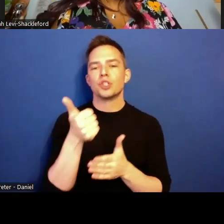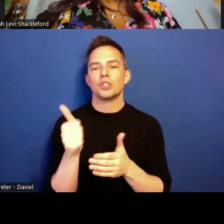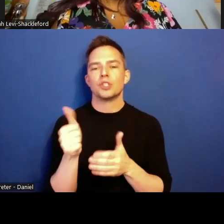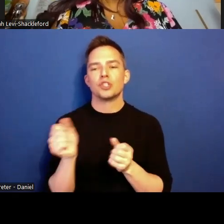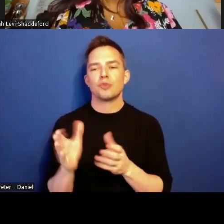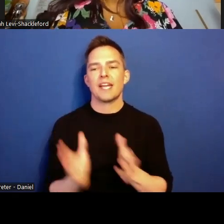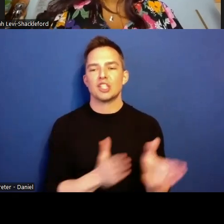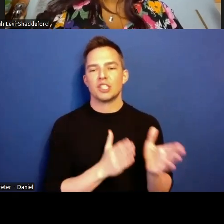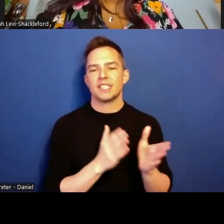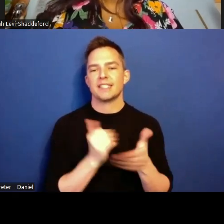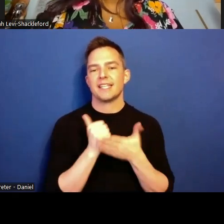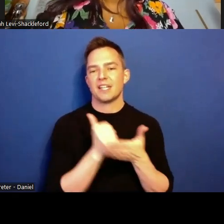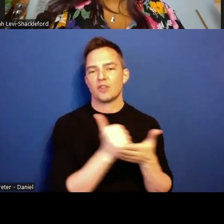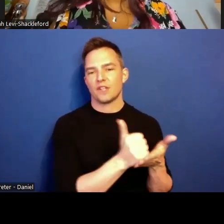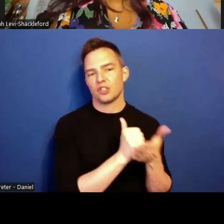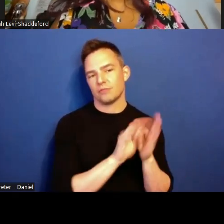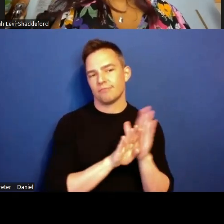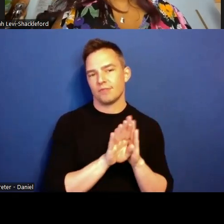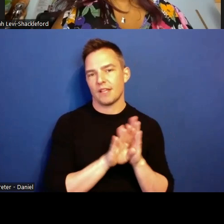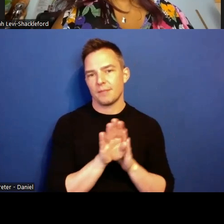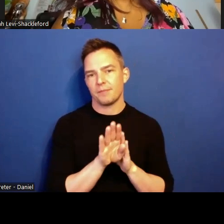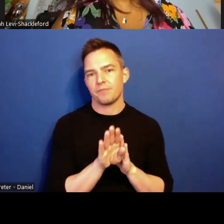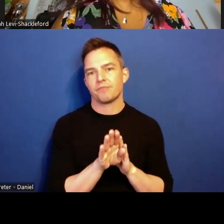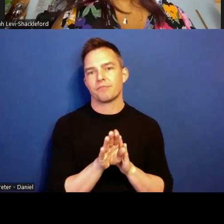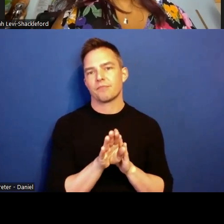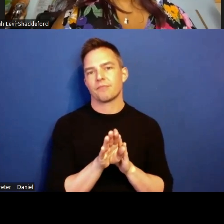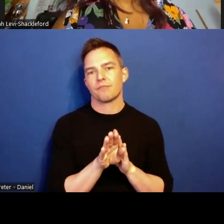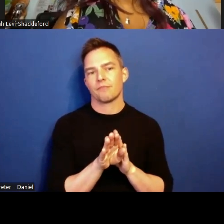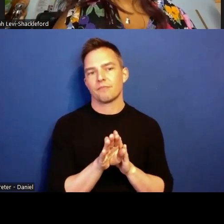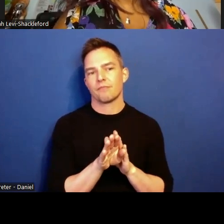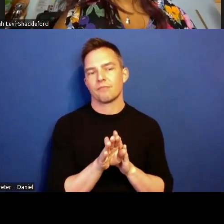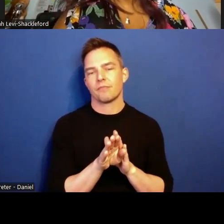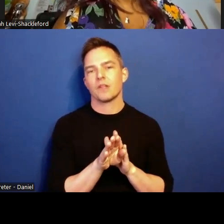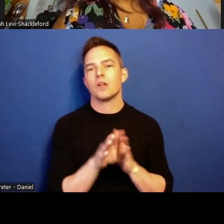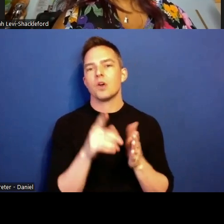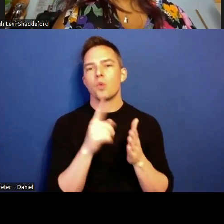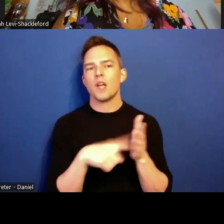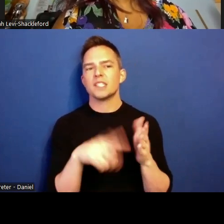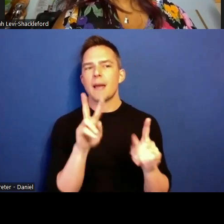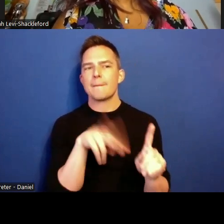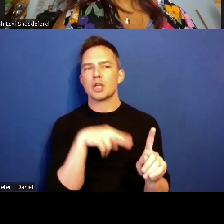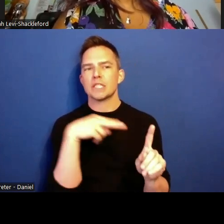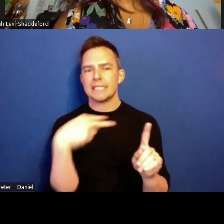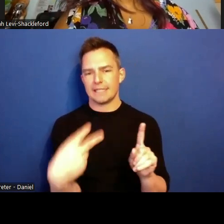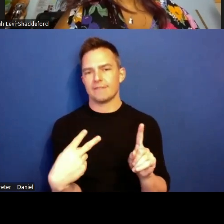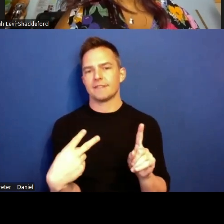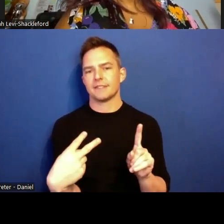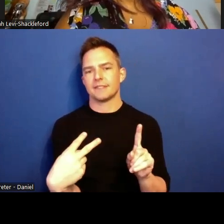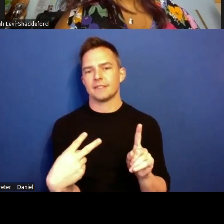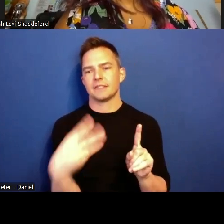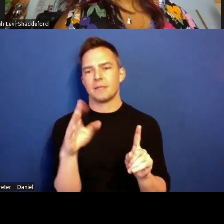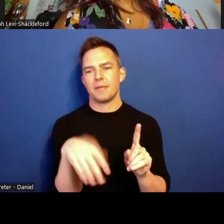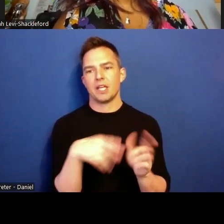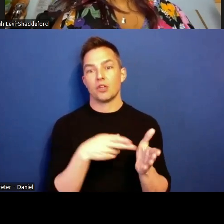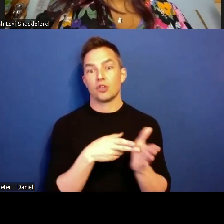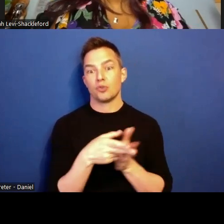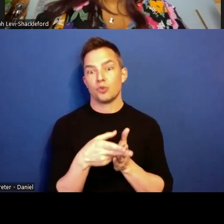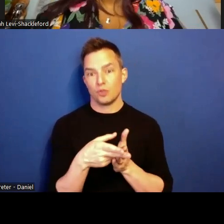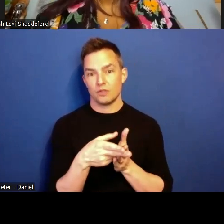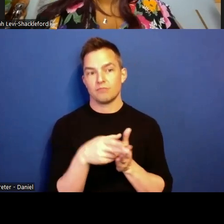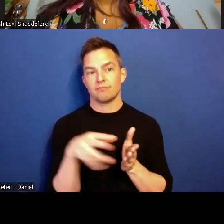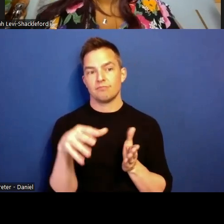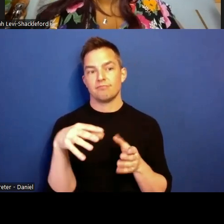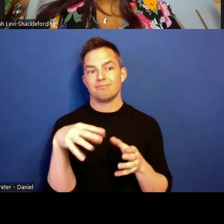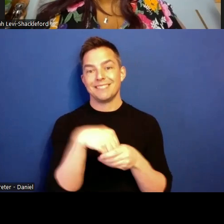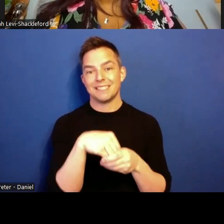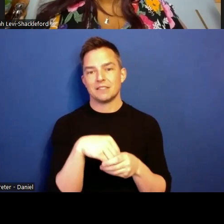interventions being developed just on what is perceived to be the truth in the Black communities, rather